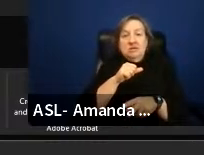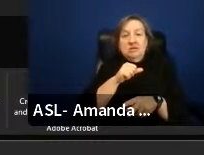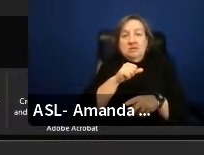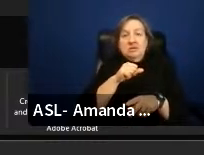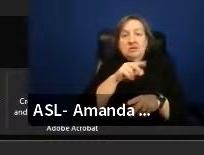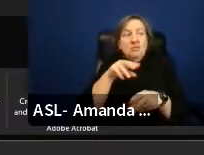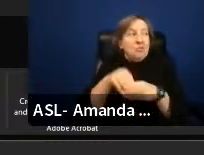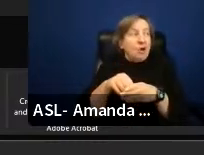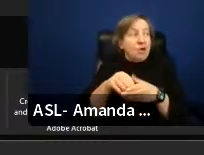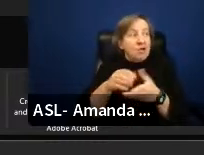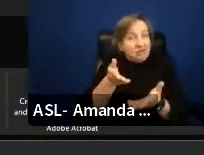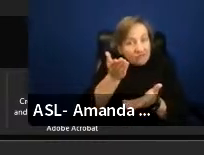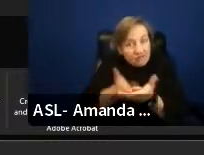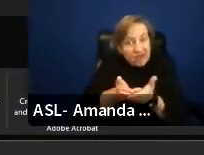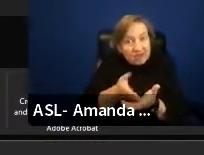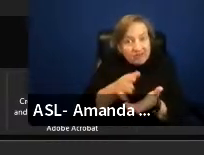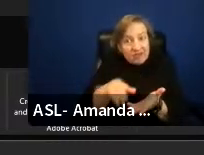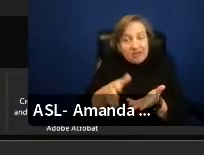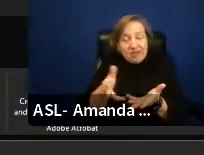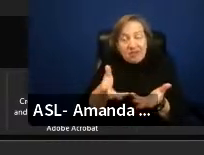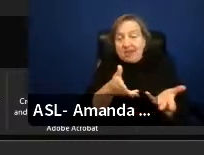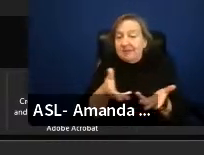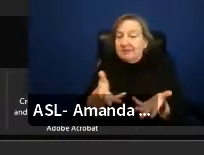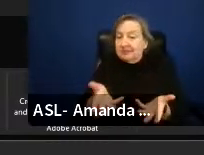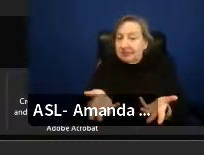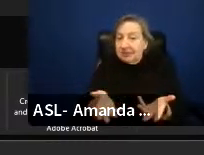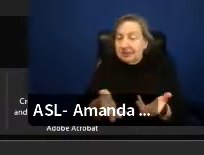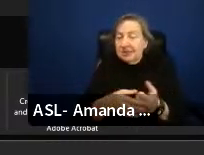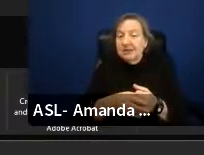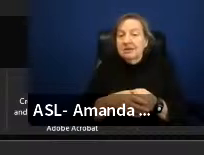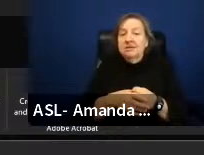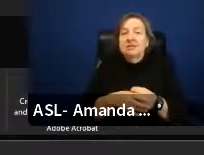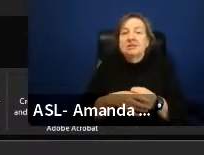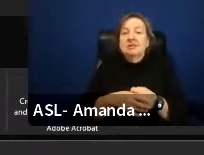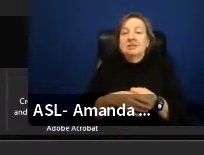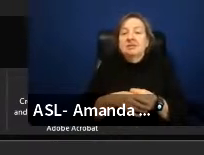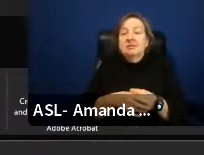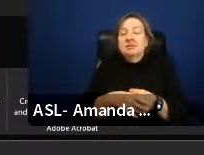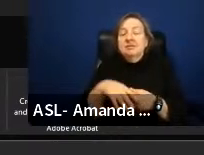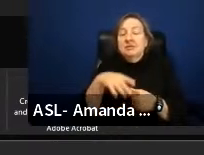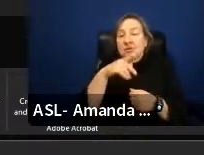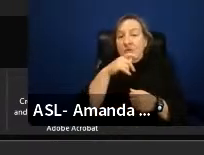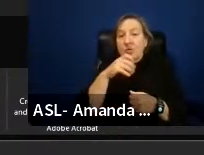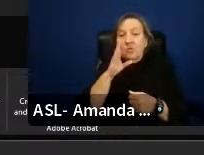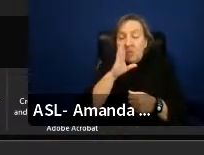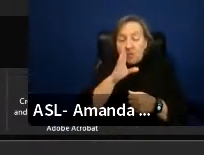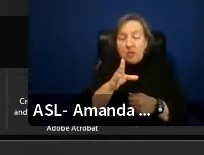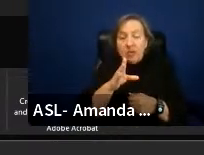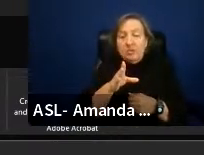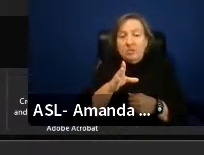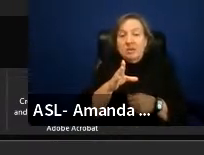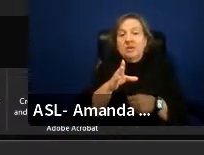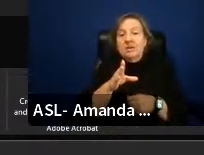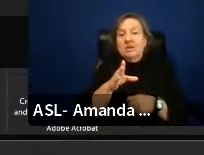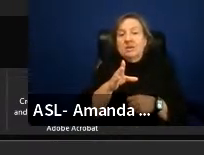that ain't fine. The one who is gonna be on the